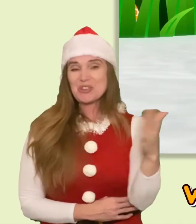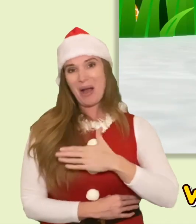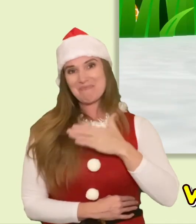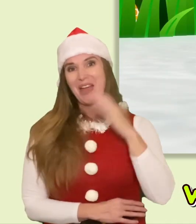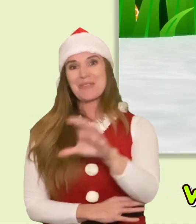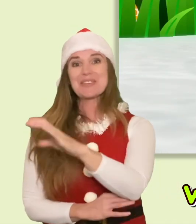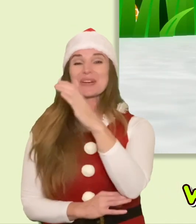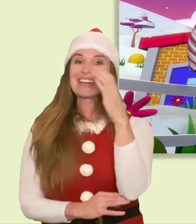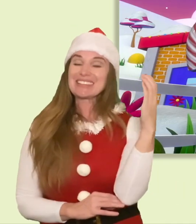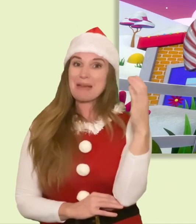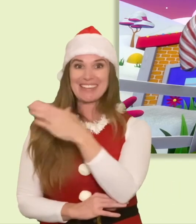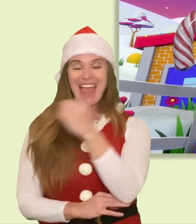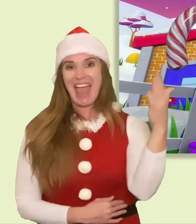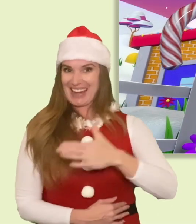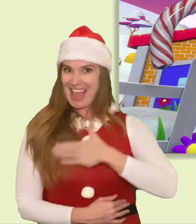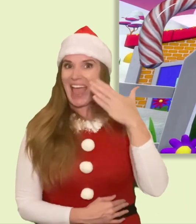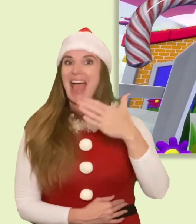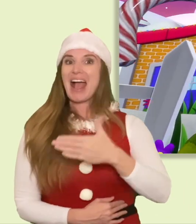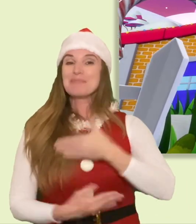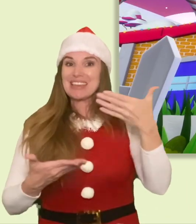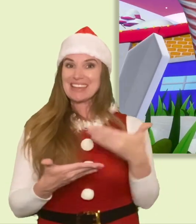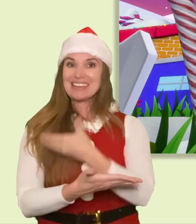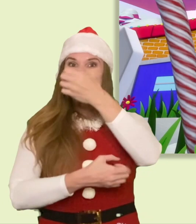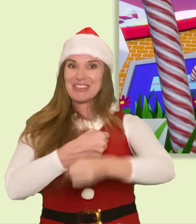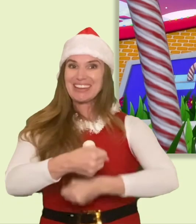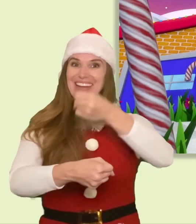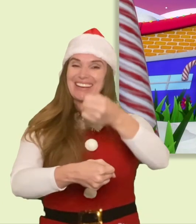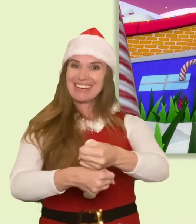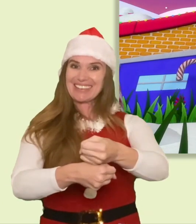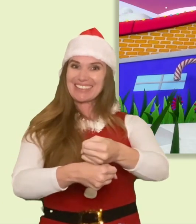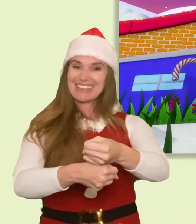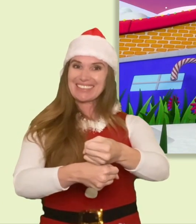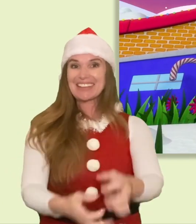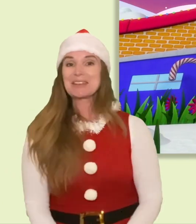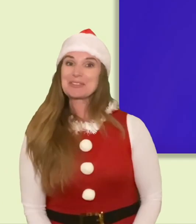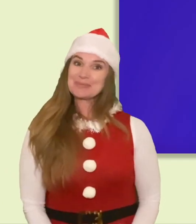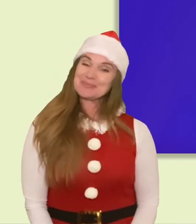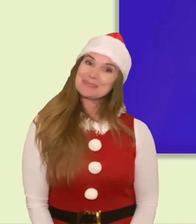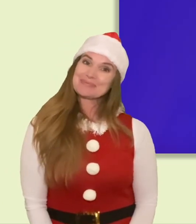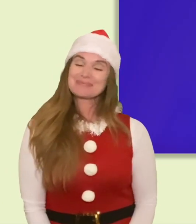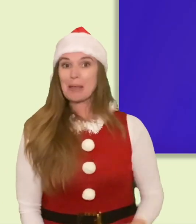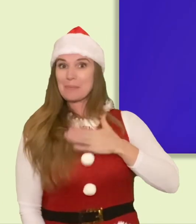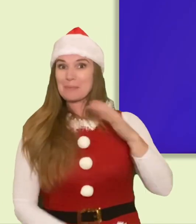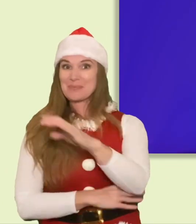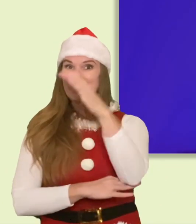a Merry Christmas and a Happy New Year.